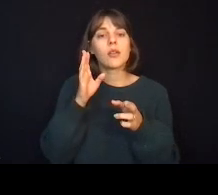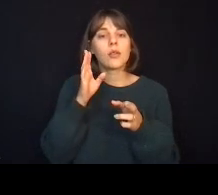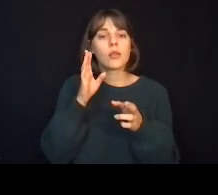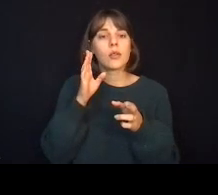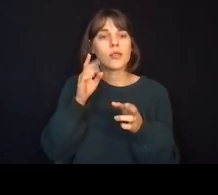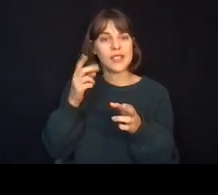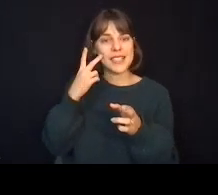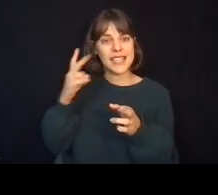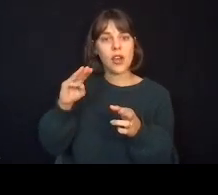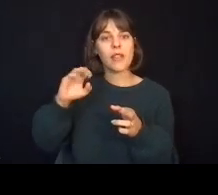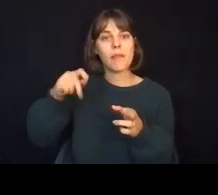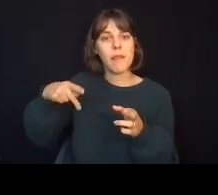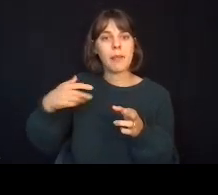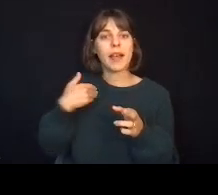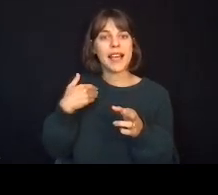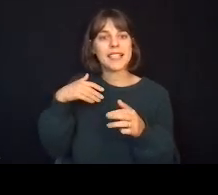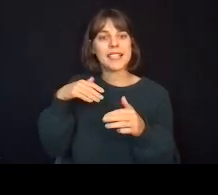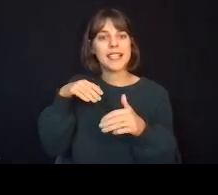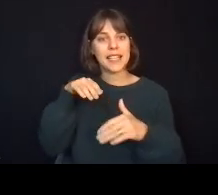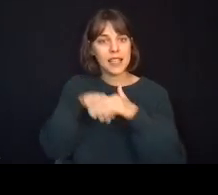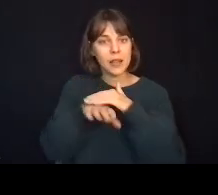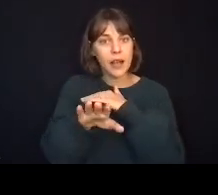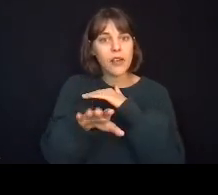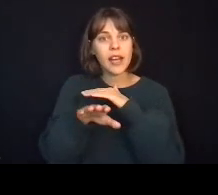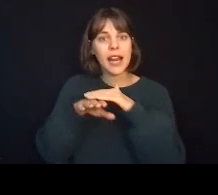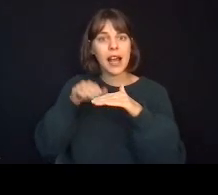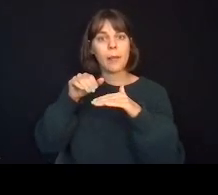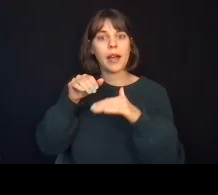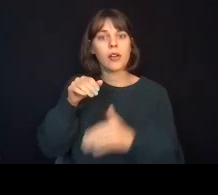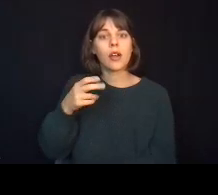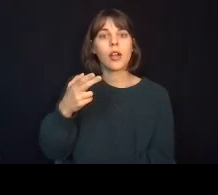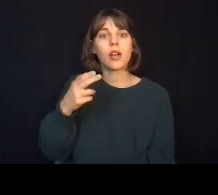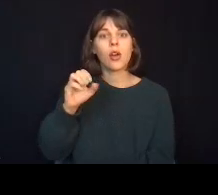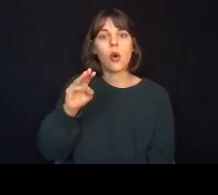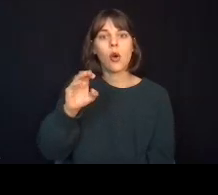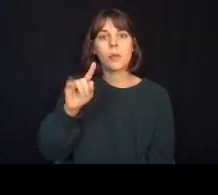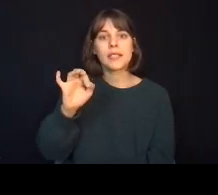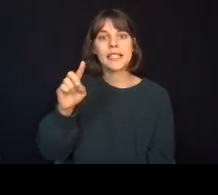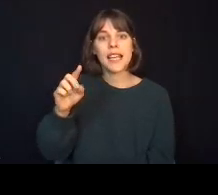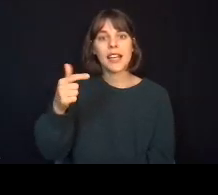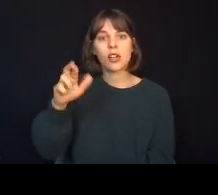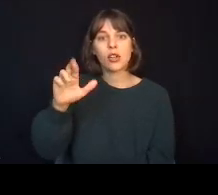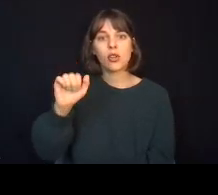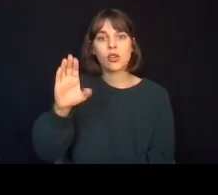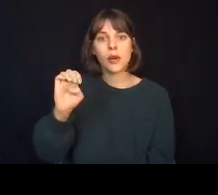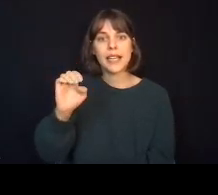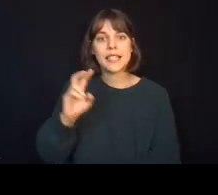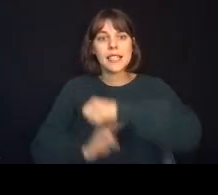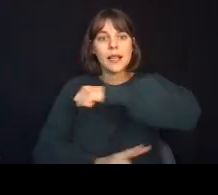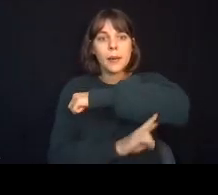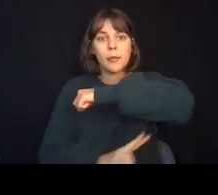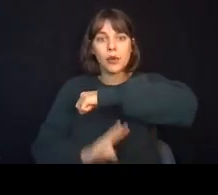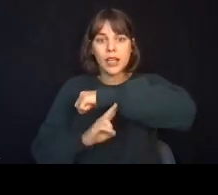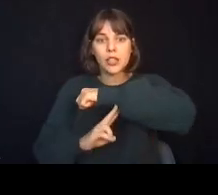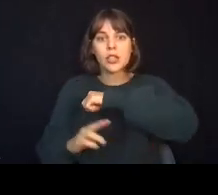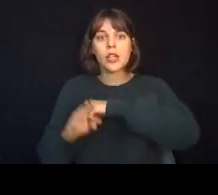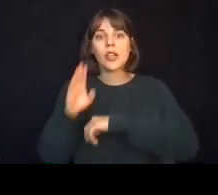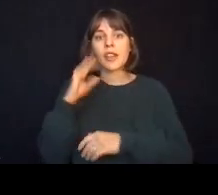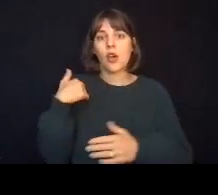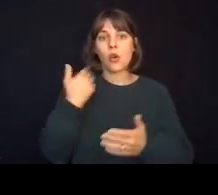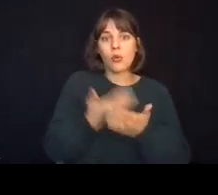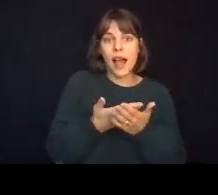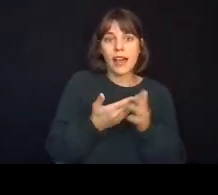the Homestead Grace Bridge and getting into the waterfront and getting to Amity Drive, and then doing the Costco,